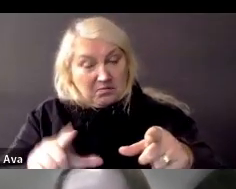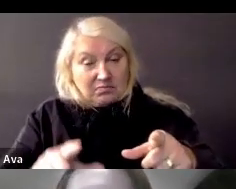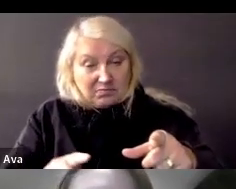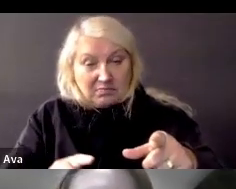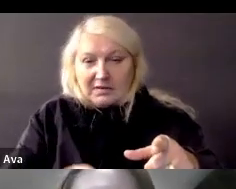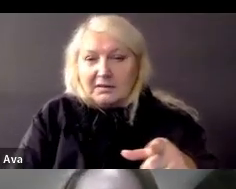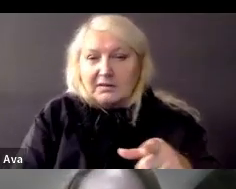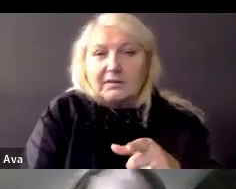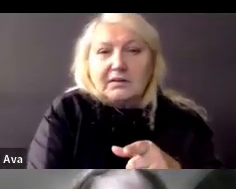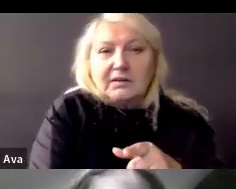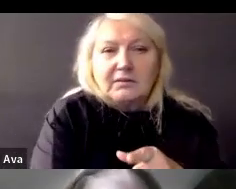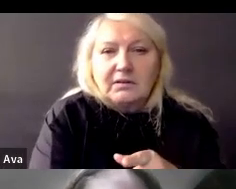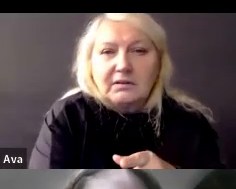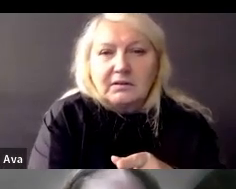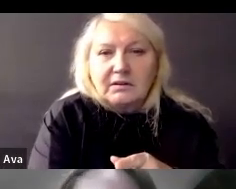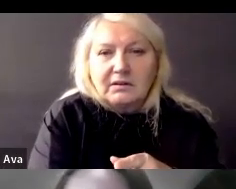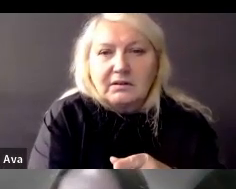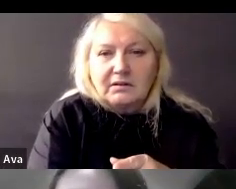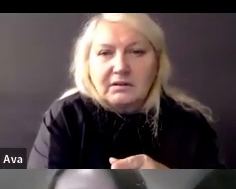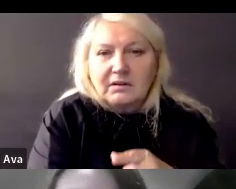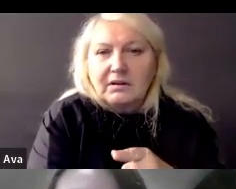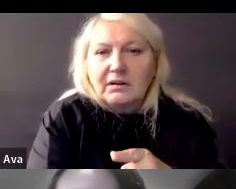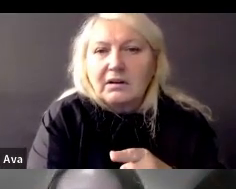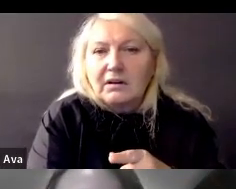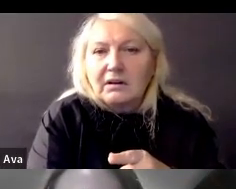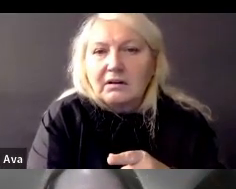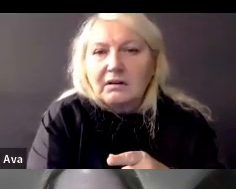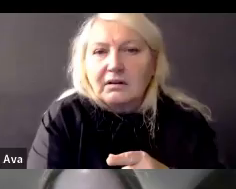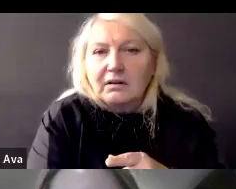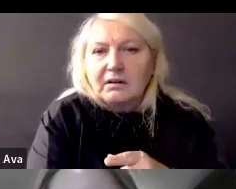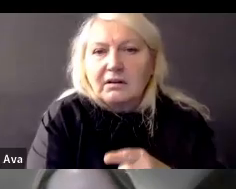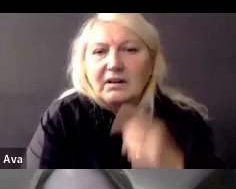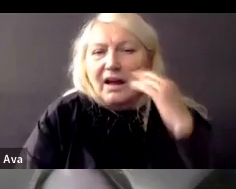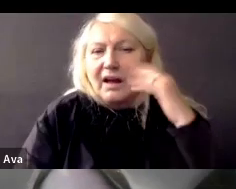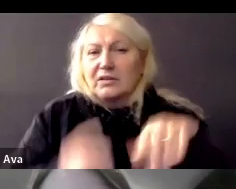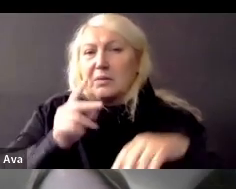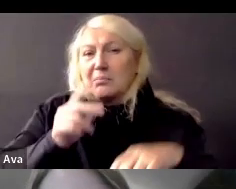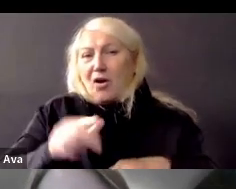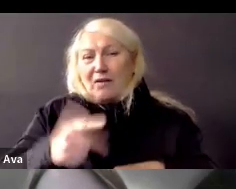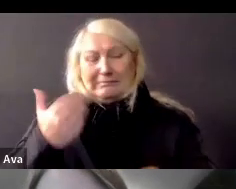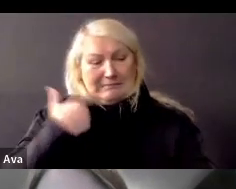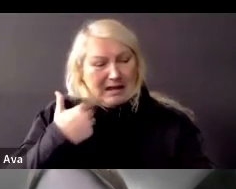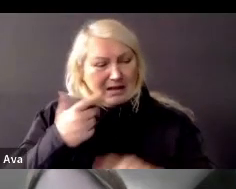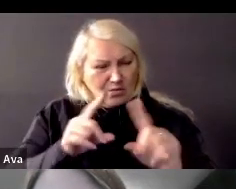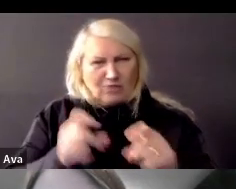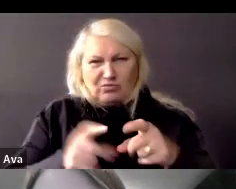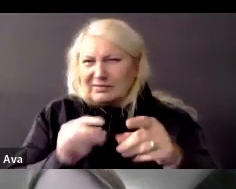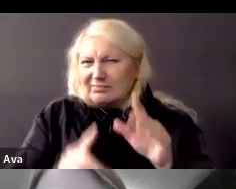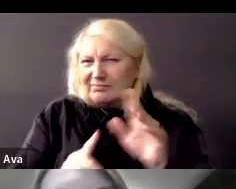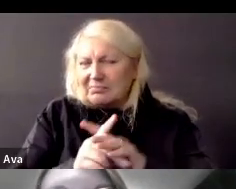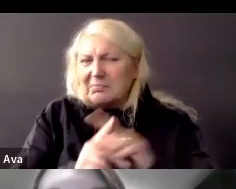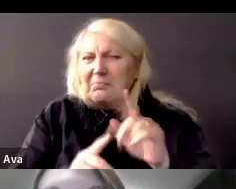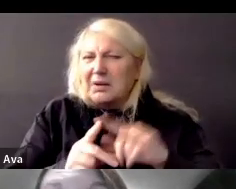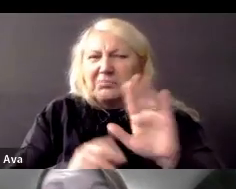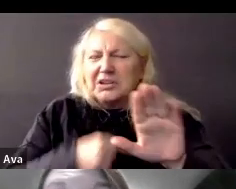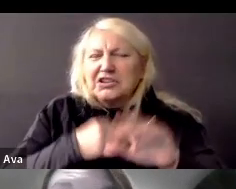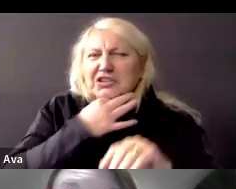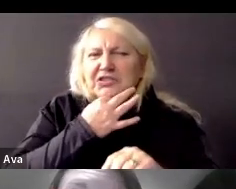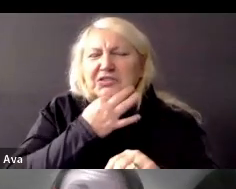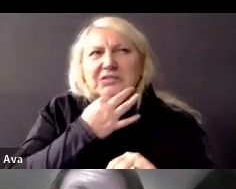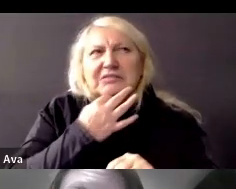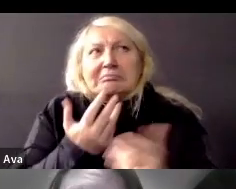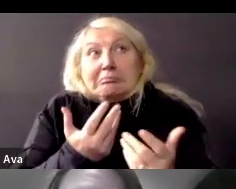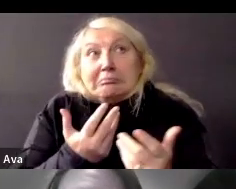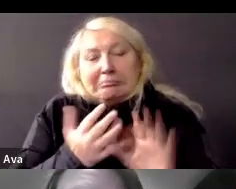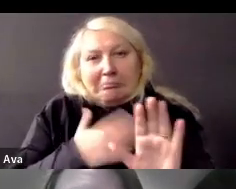touched upon this a little bit in the last question, so my apologies. But what changes are needed, or what changes do